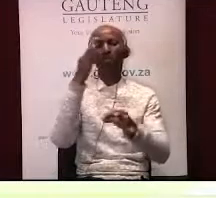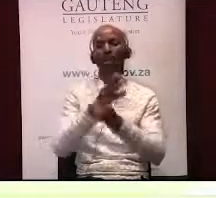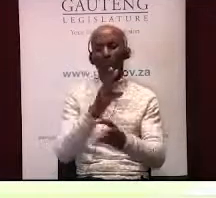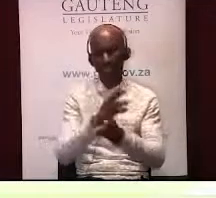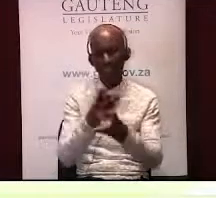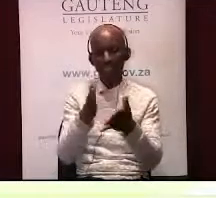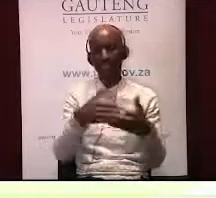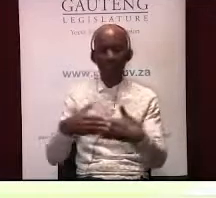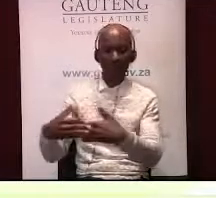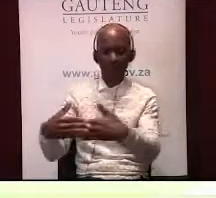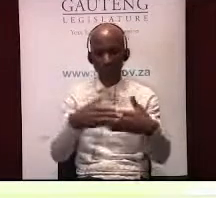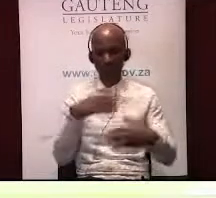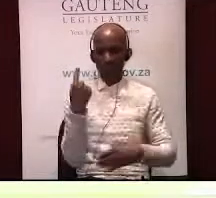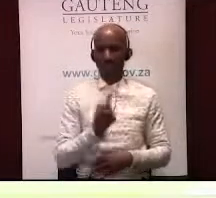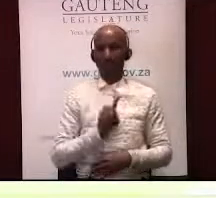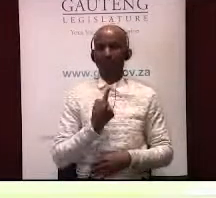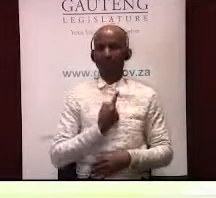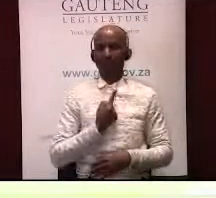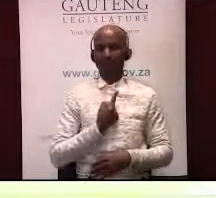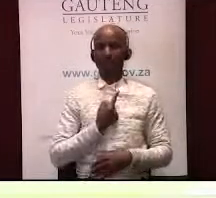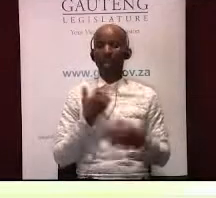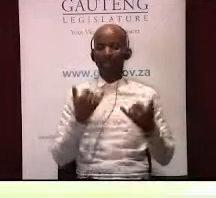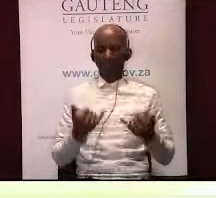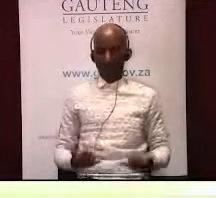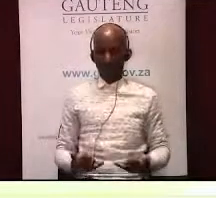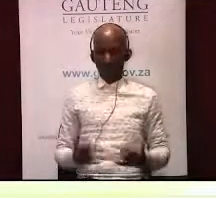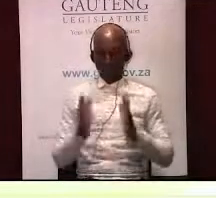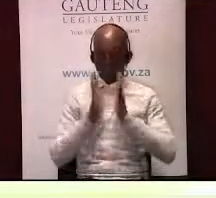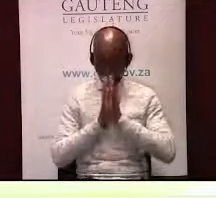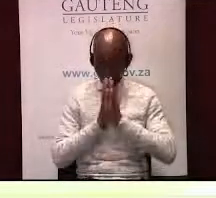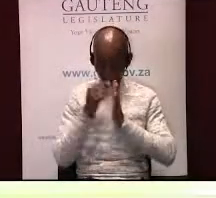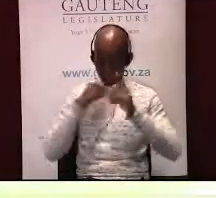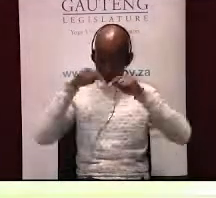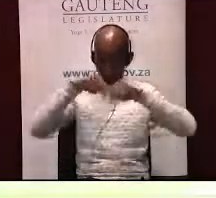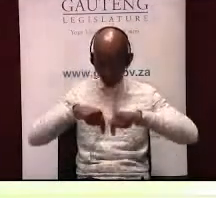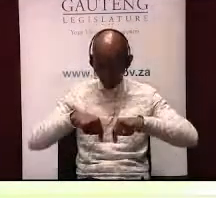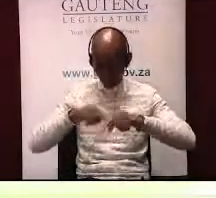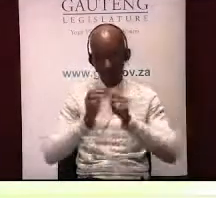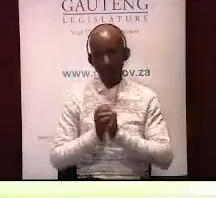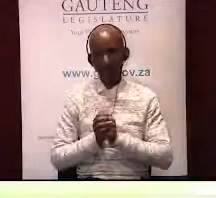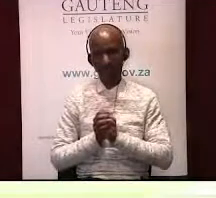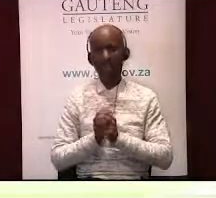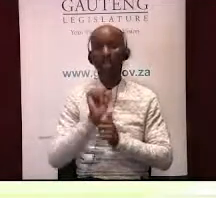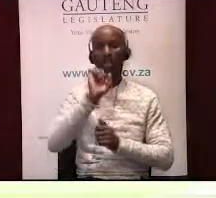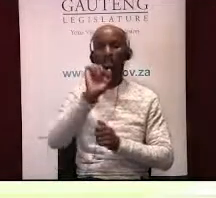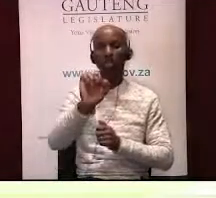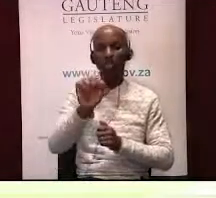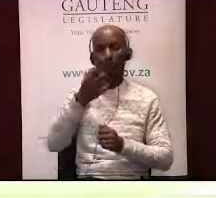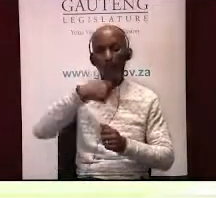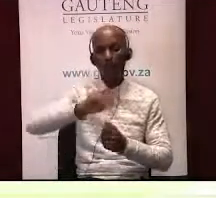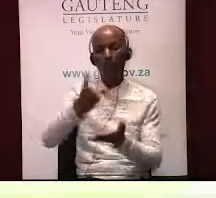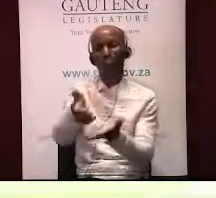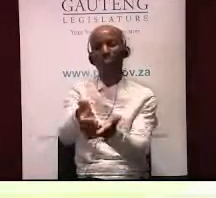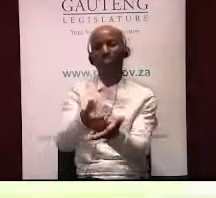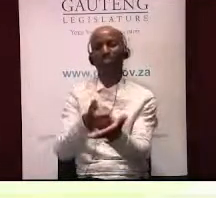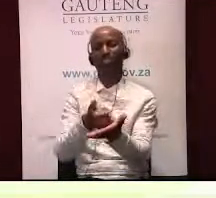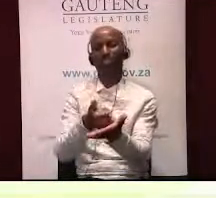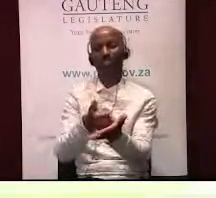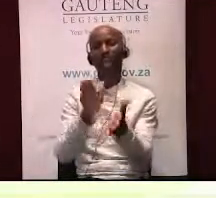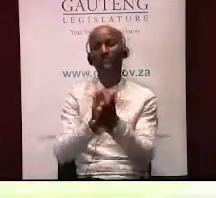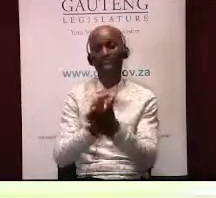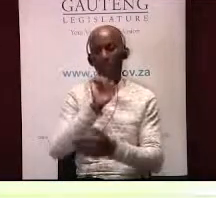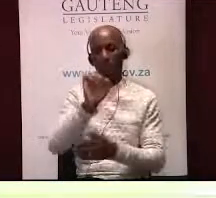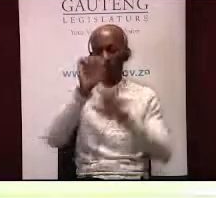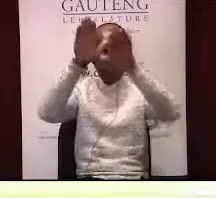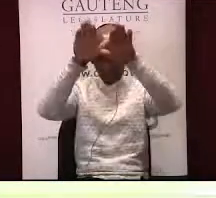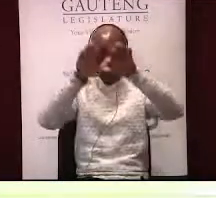and to take care of themselves. So my prayer today is that you are all kept safe and that you